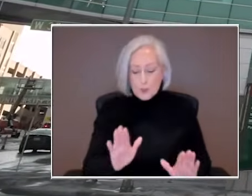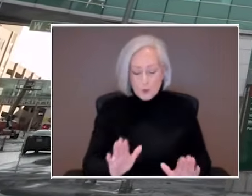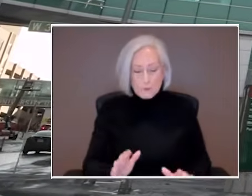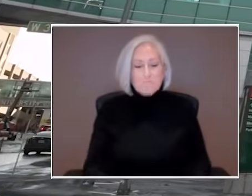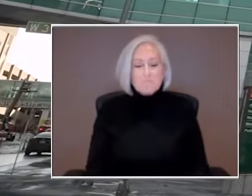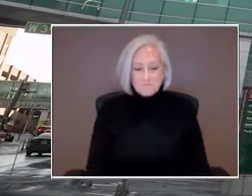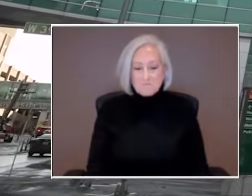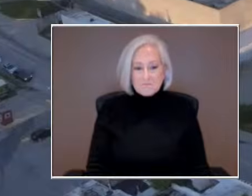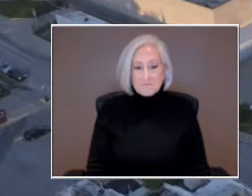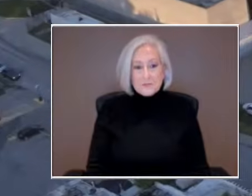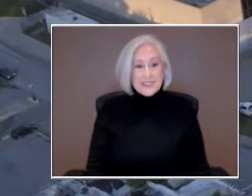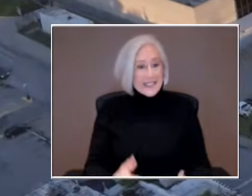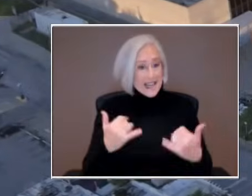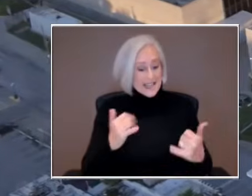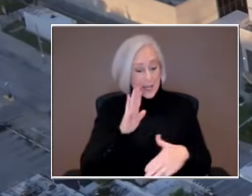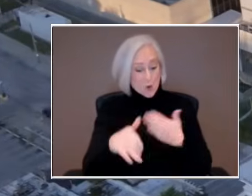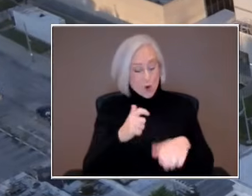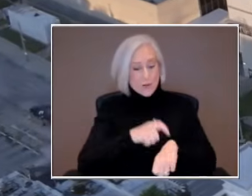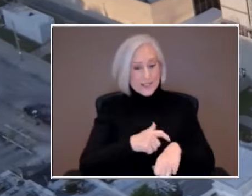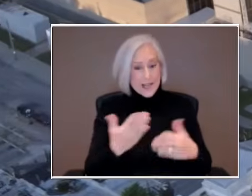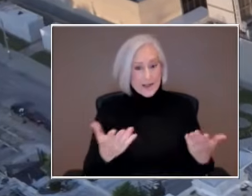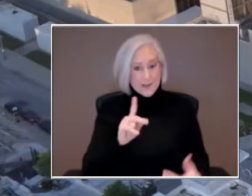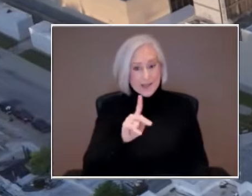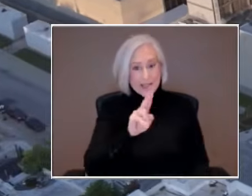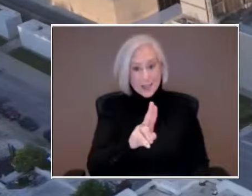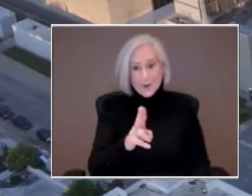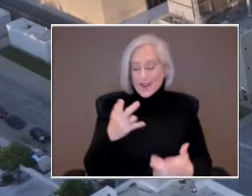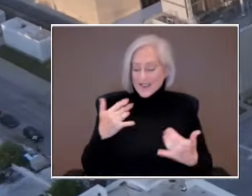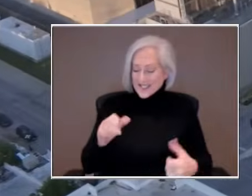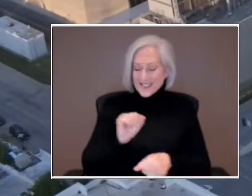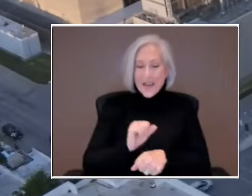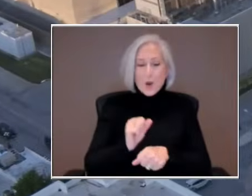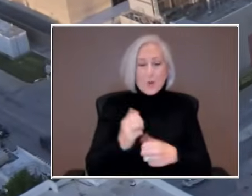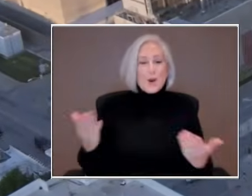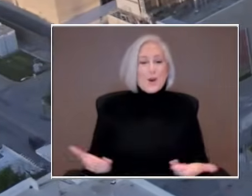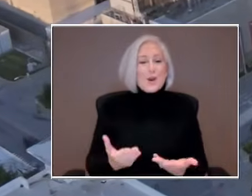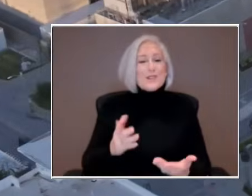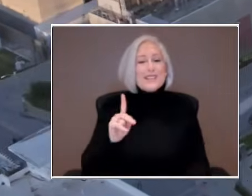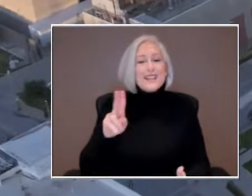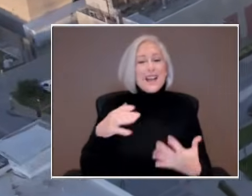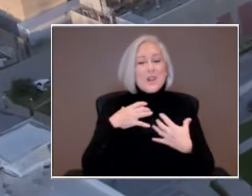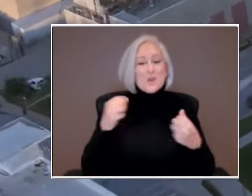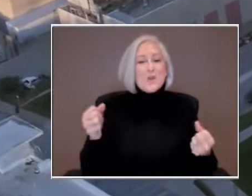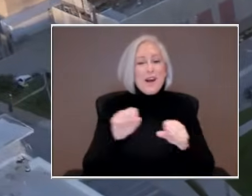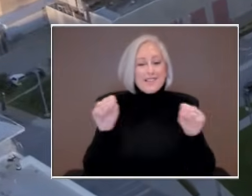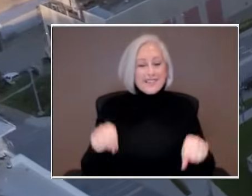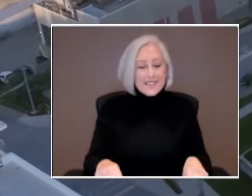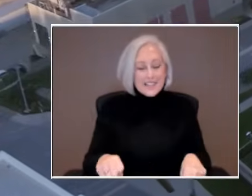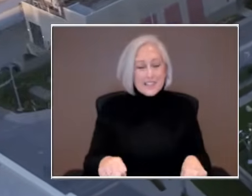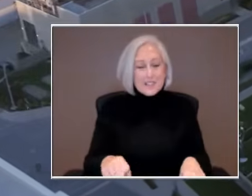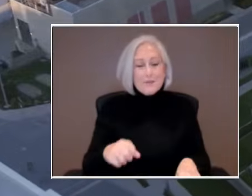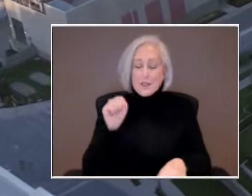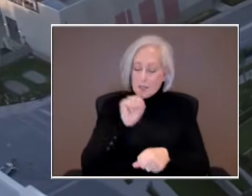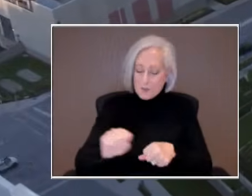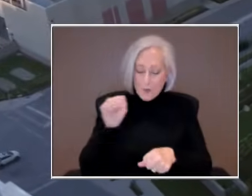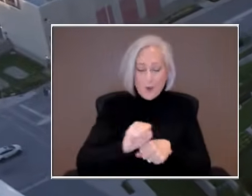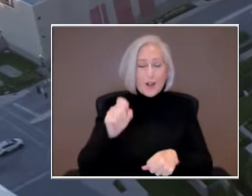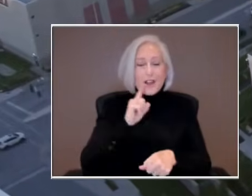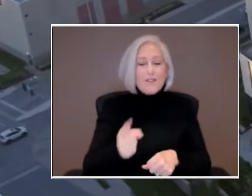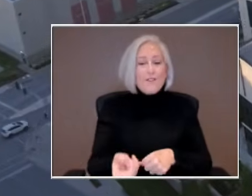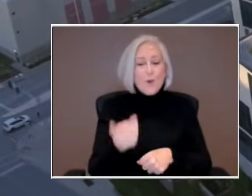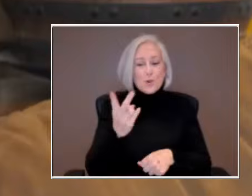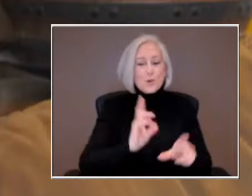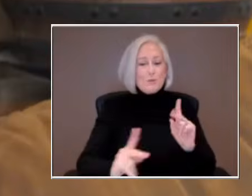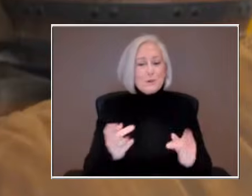he has spent here, Jim now works at the University of Kansas Health System, working hard for the two people he loves